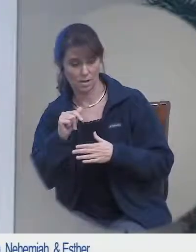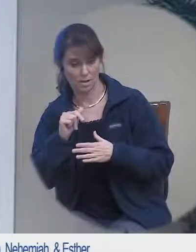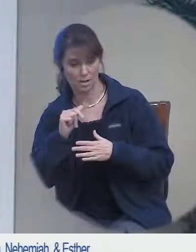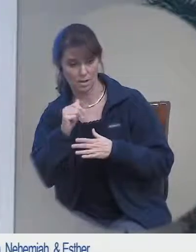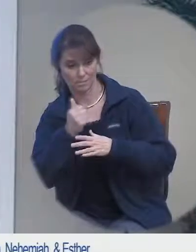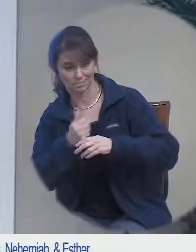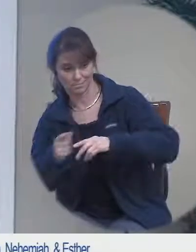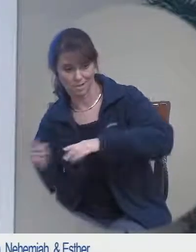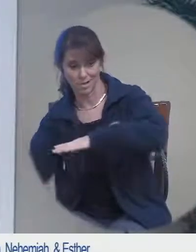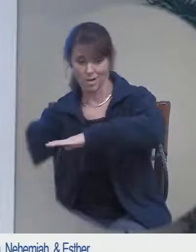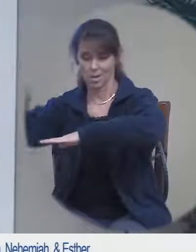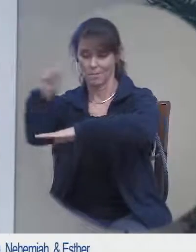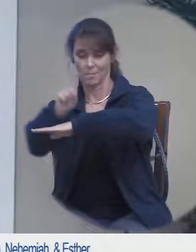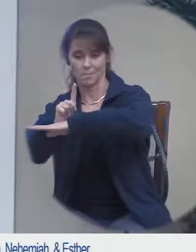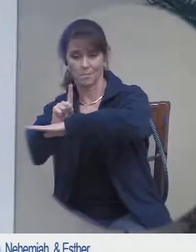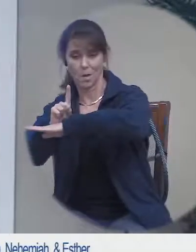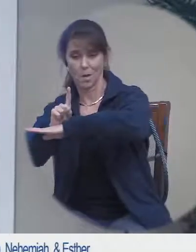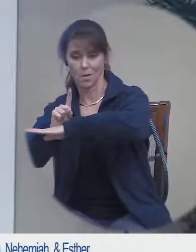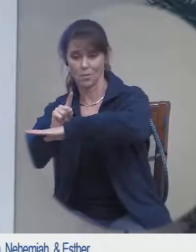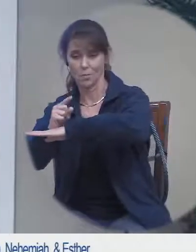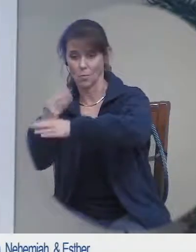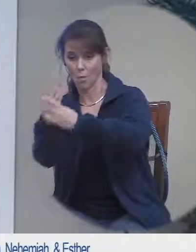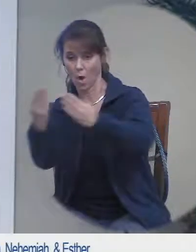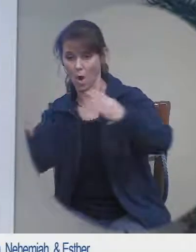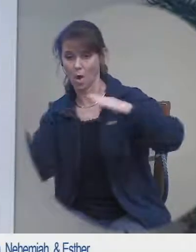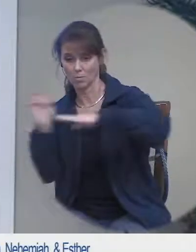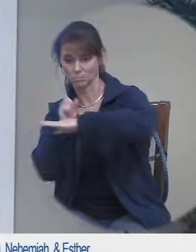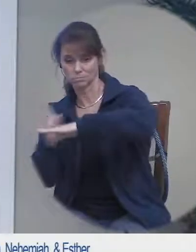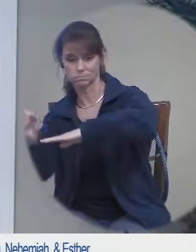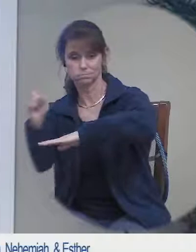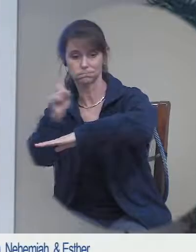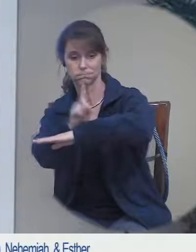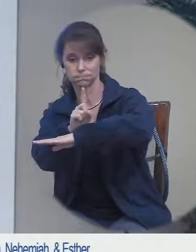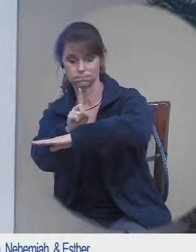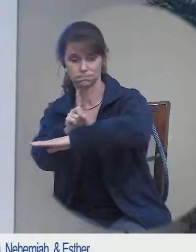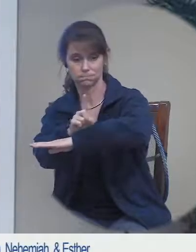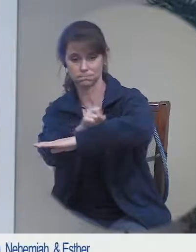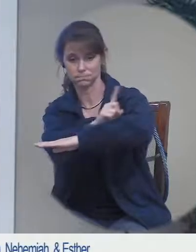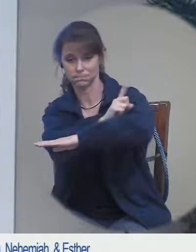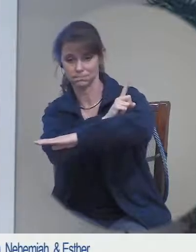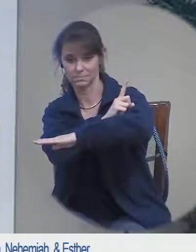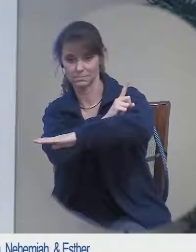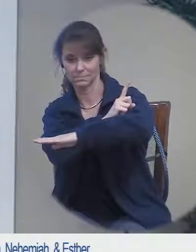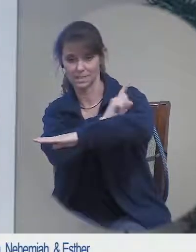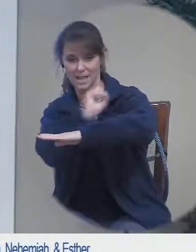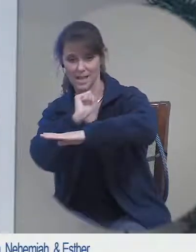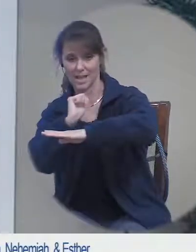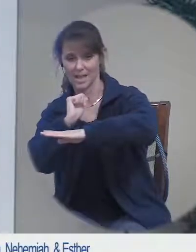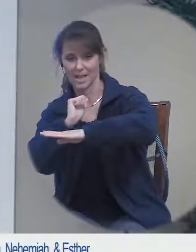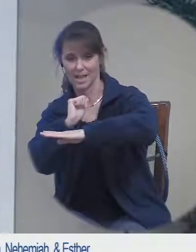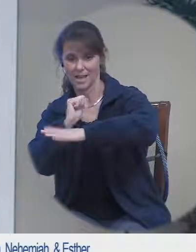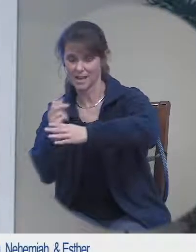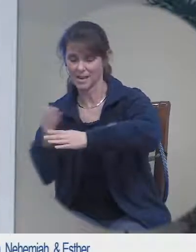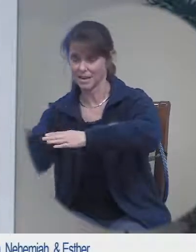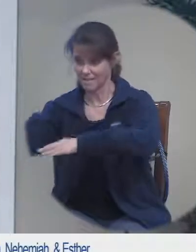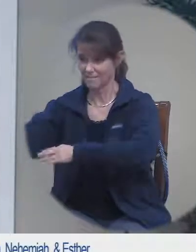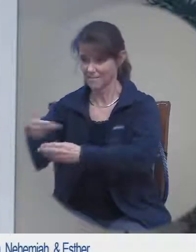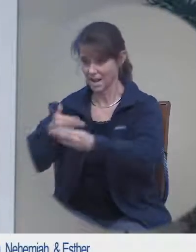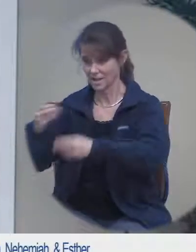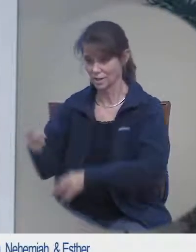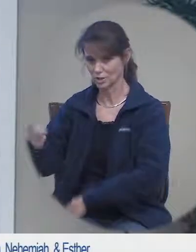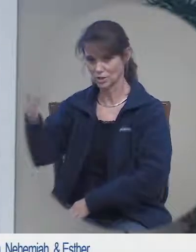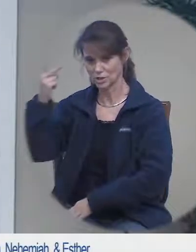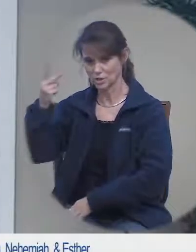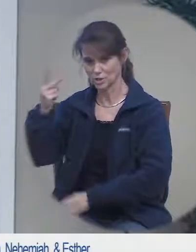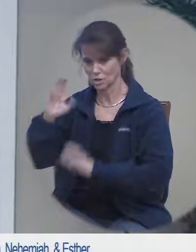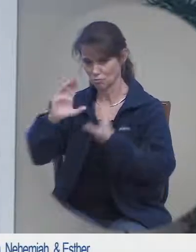appointed two great choirs." Actually, in Hebrew, that word is thanksgiving choirs. I mean, that's their whole purpose. They weren't singing